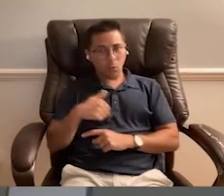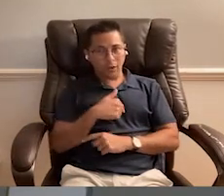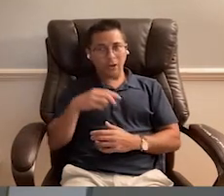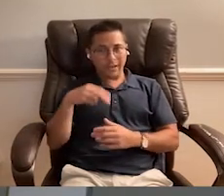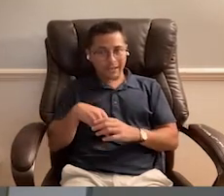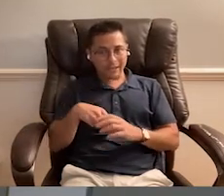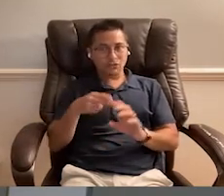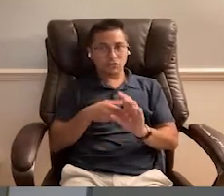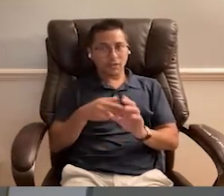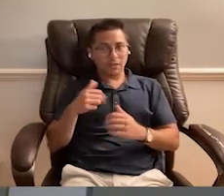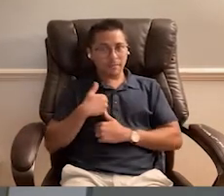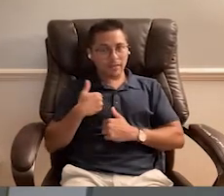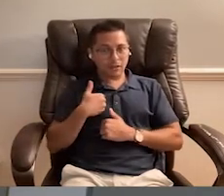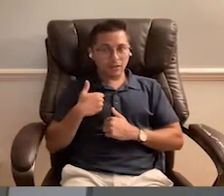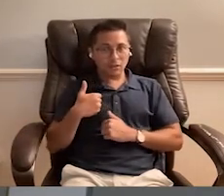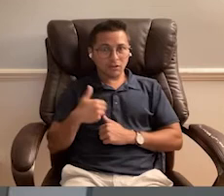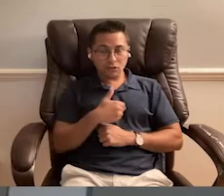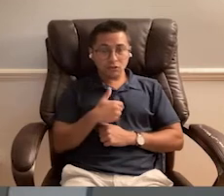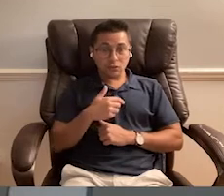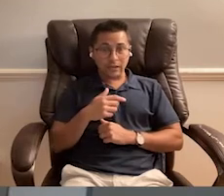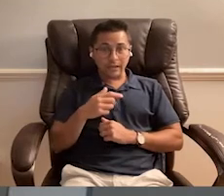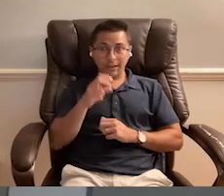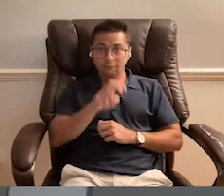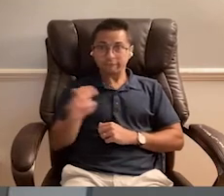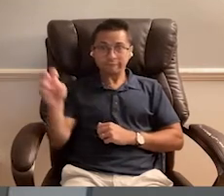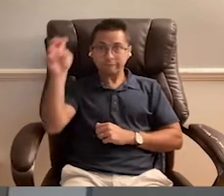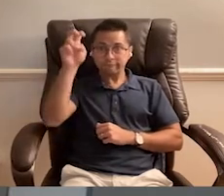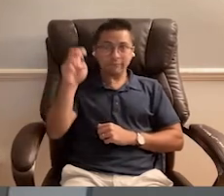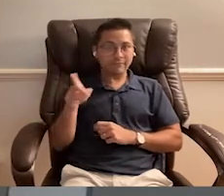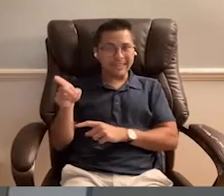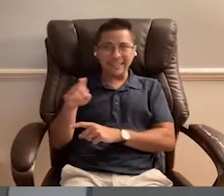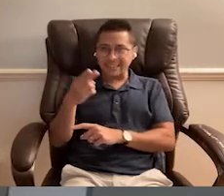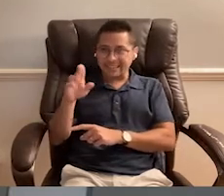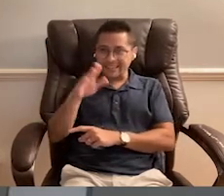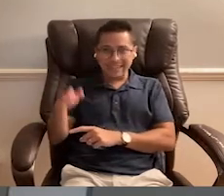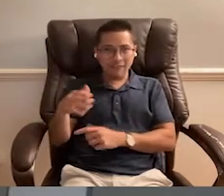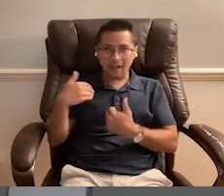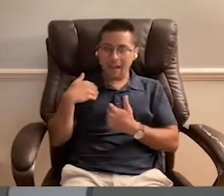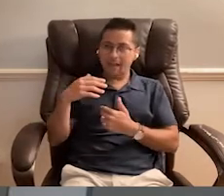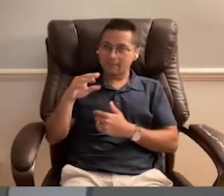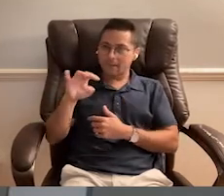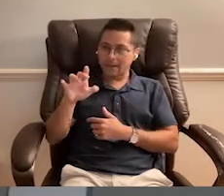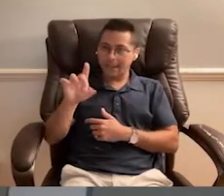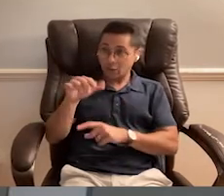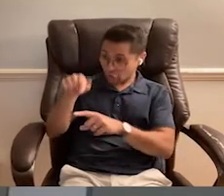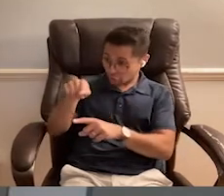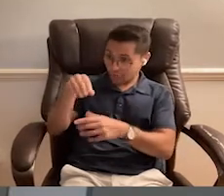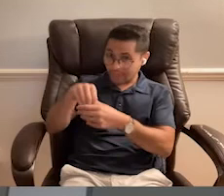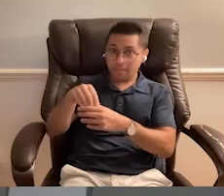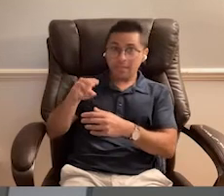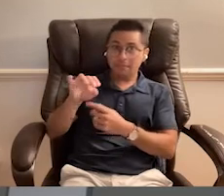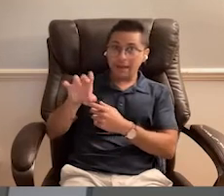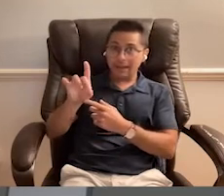years old, and we're in the military, so we've been on this across many different states. He's never been